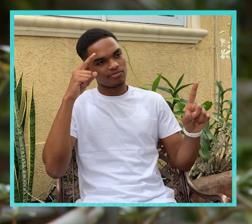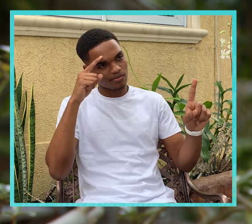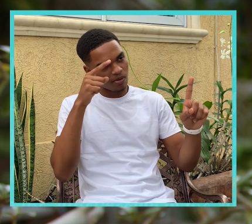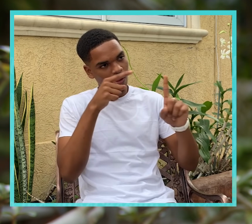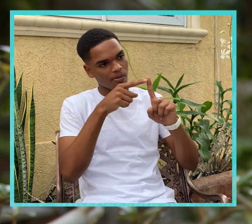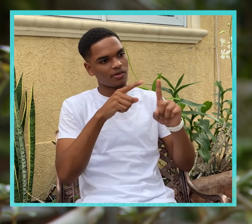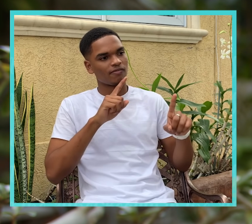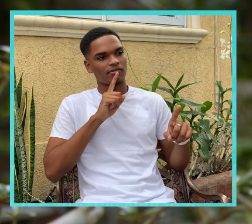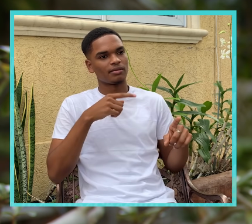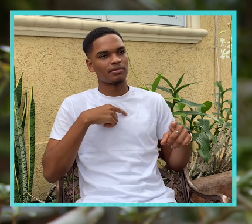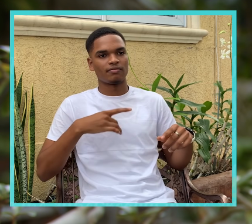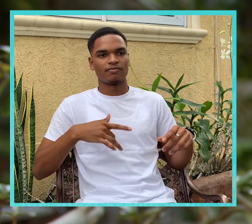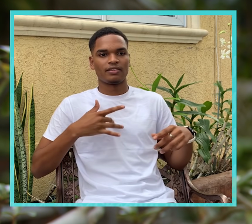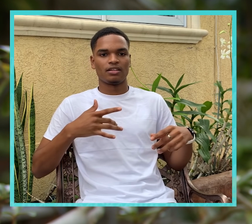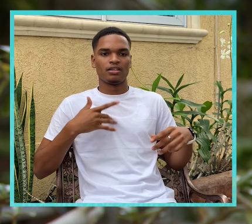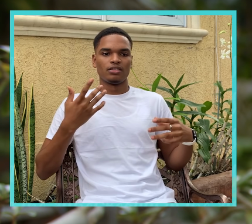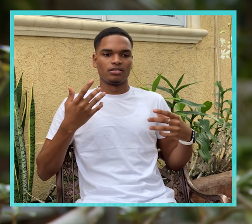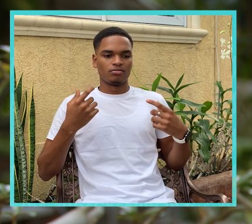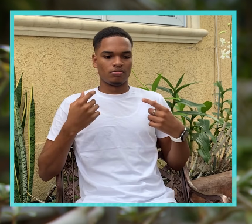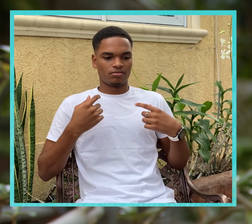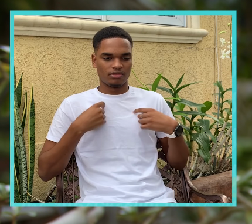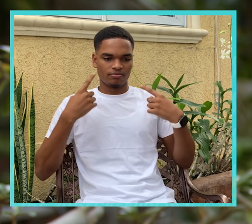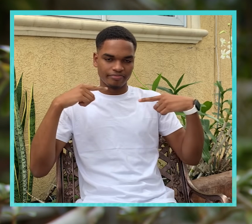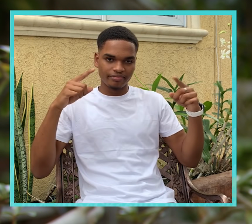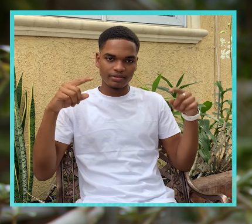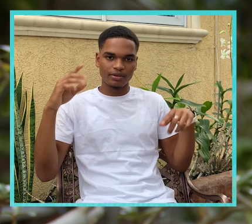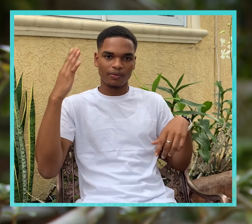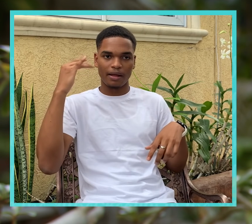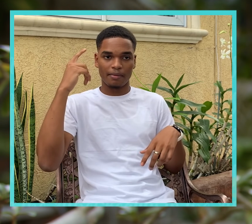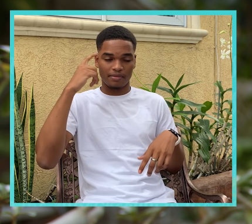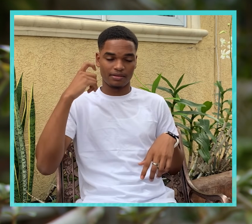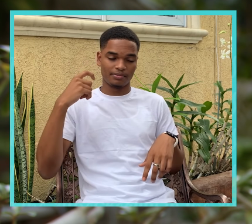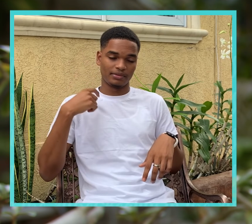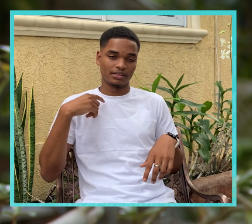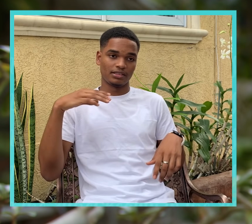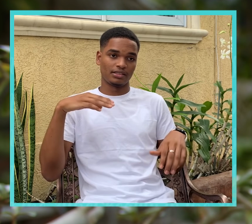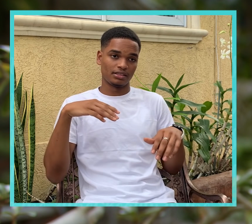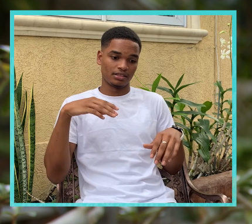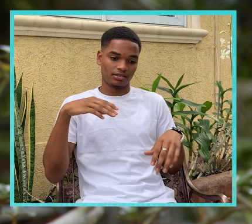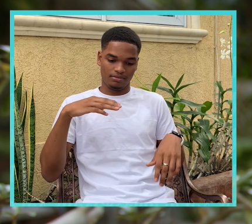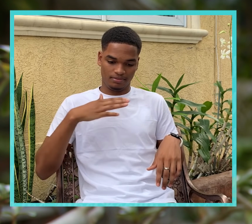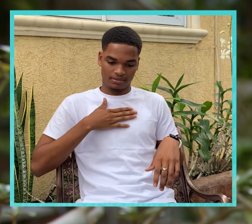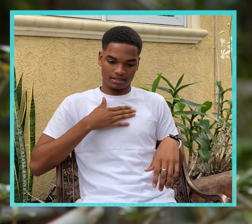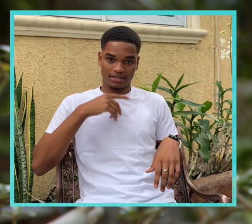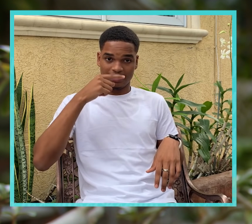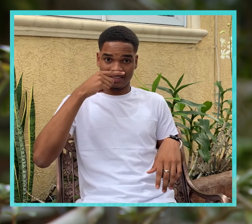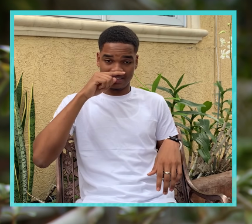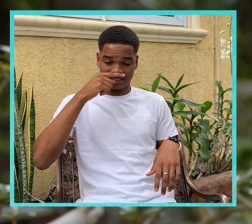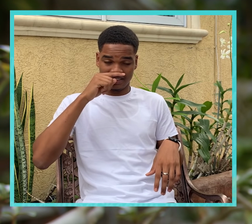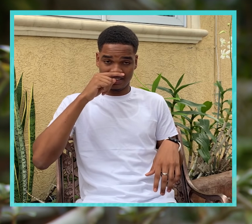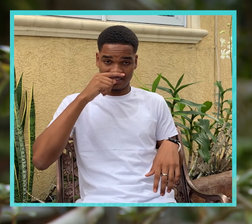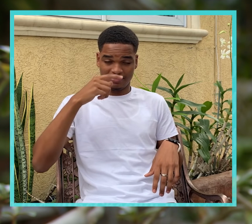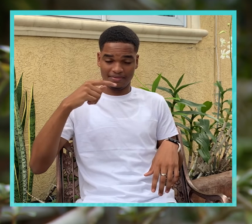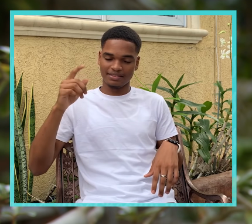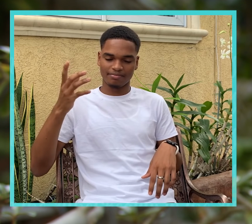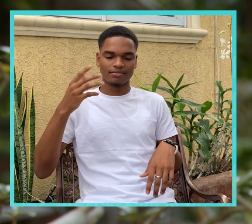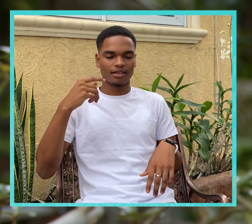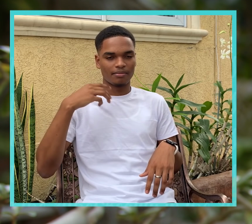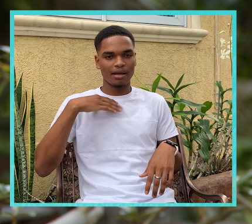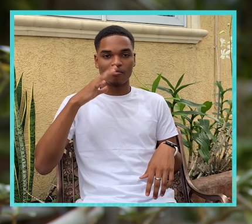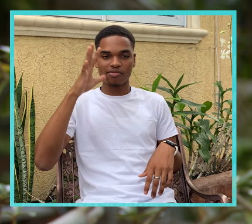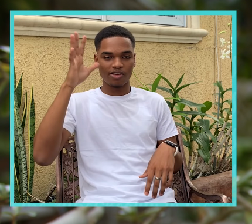When I walk through a door, I'm a deaf kid. A kid. Because my parents couldn't do that when they were kids. A kid